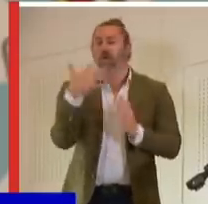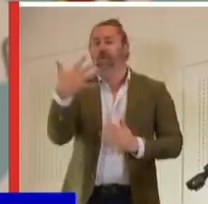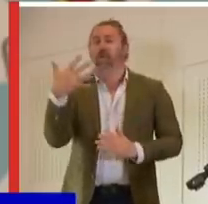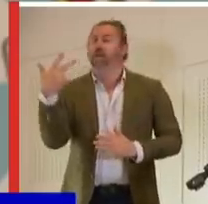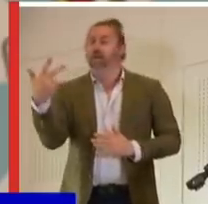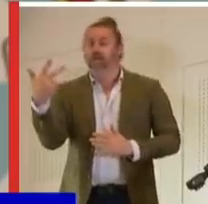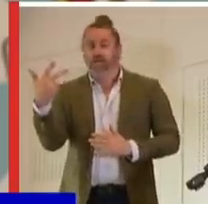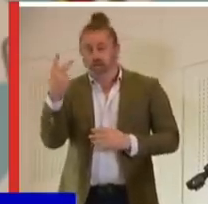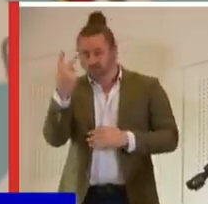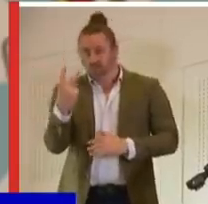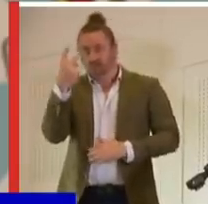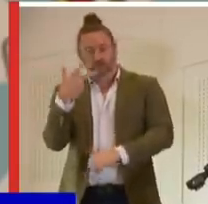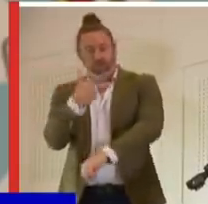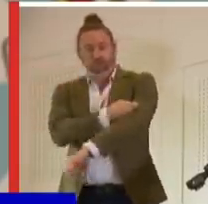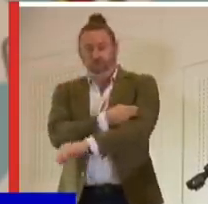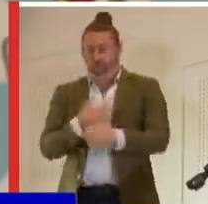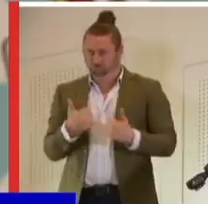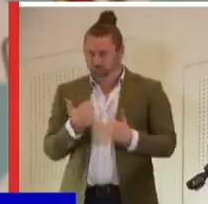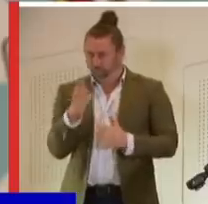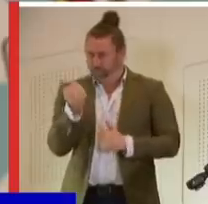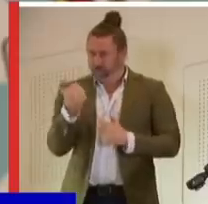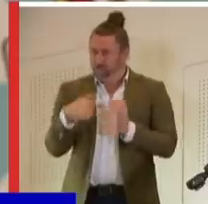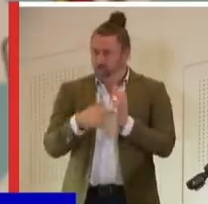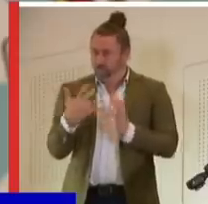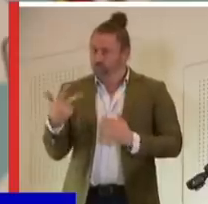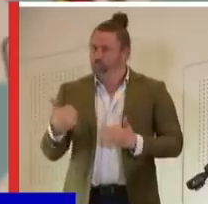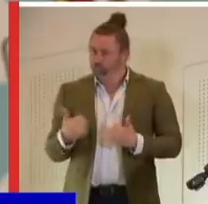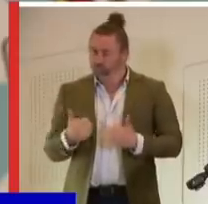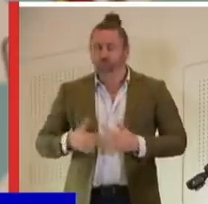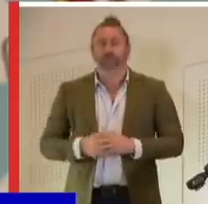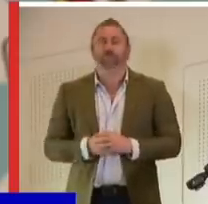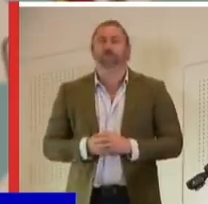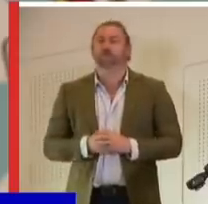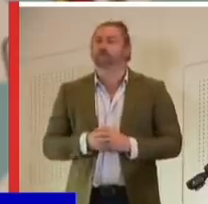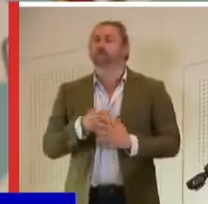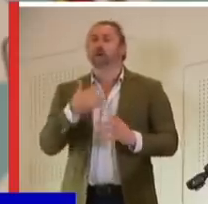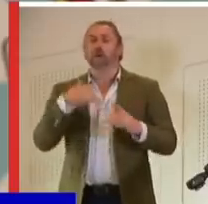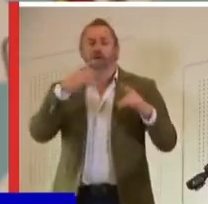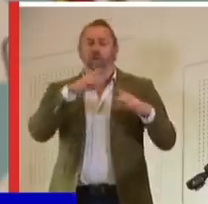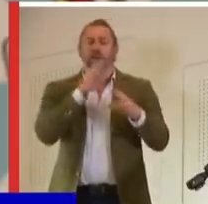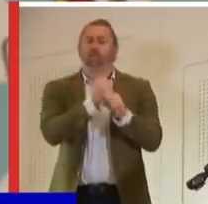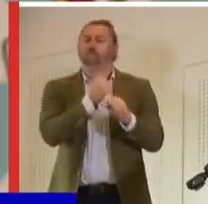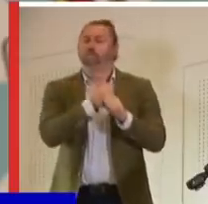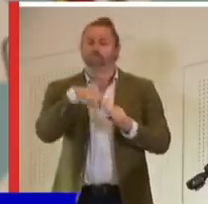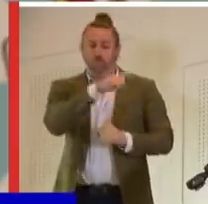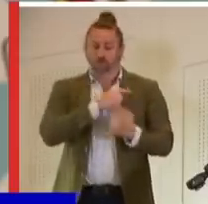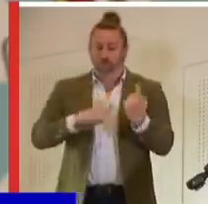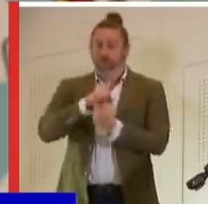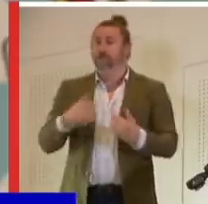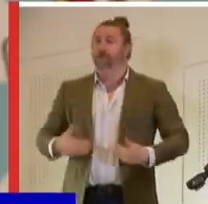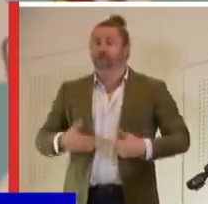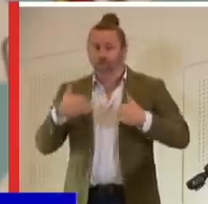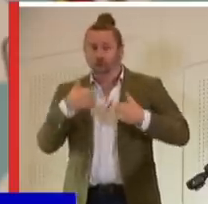56.58 are now fully vaccinated. So can I just say that Cabinet has had a very good meeting